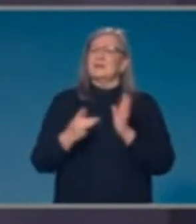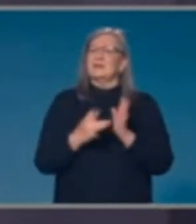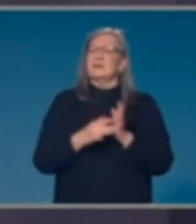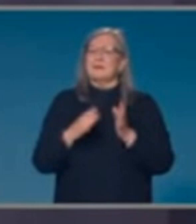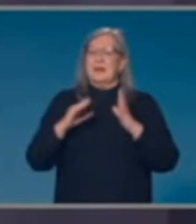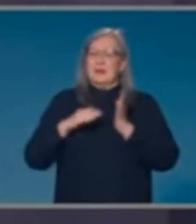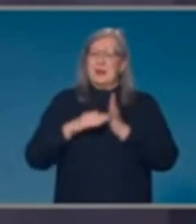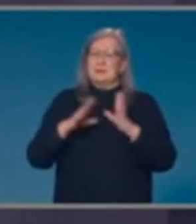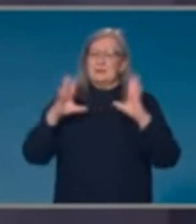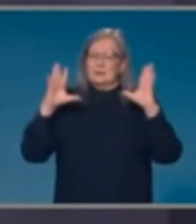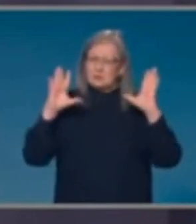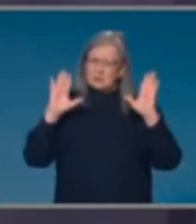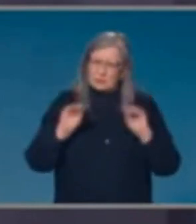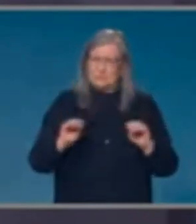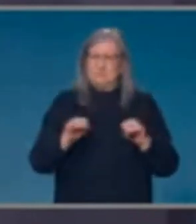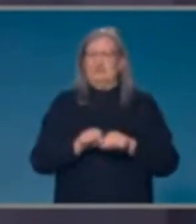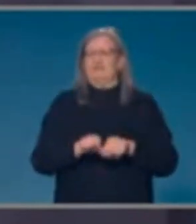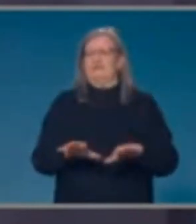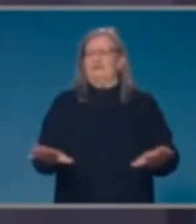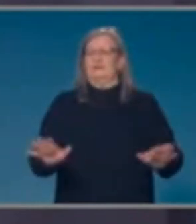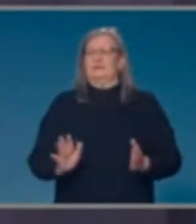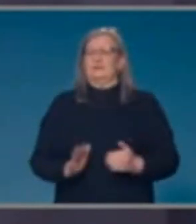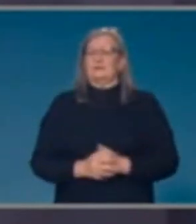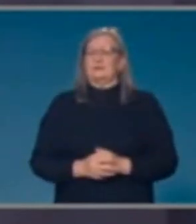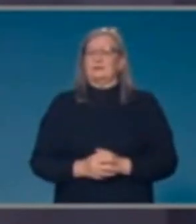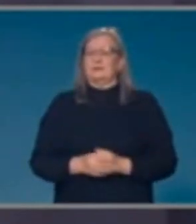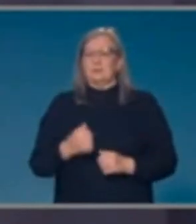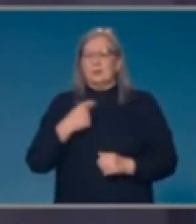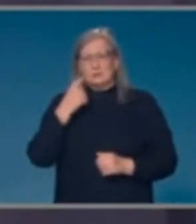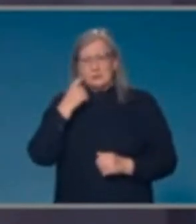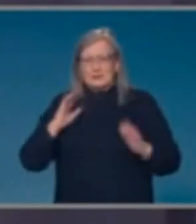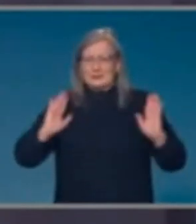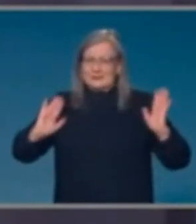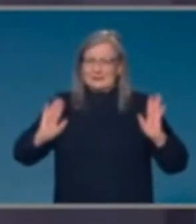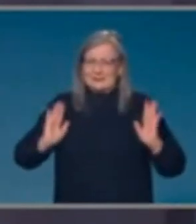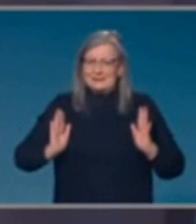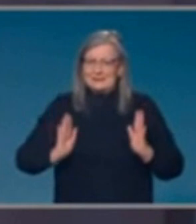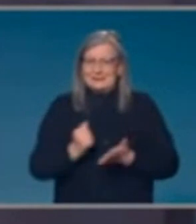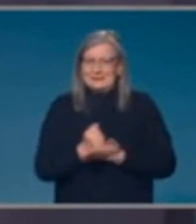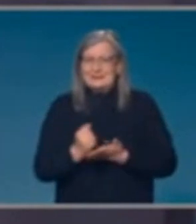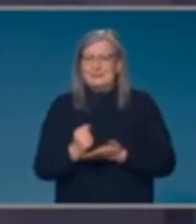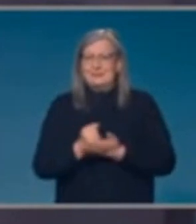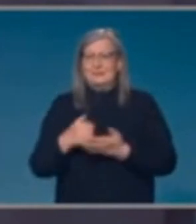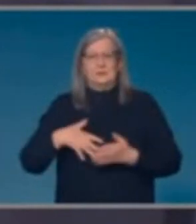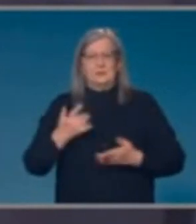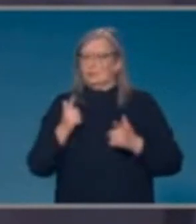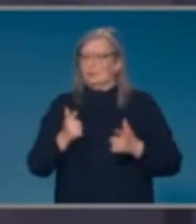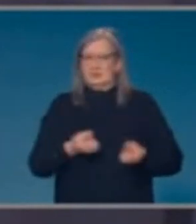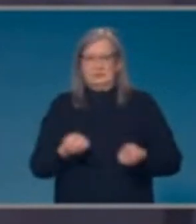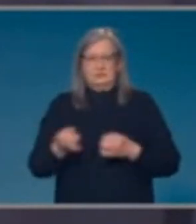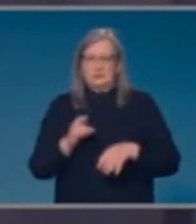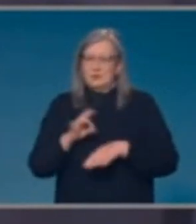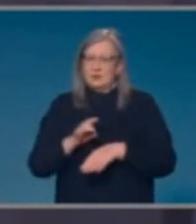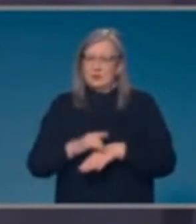be we're back to the suppression strategy of making sure we are not overwhelming our healthcare system. And that will be an